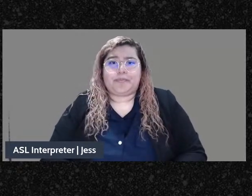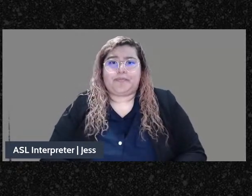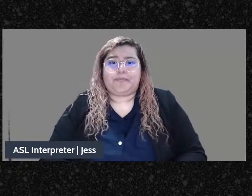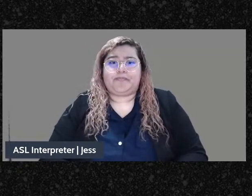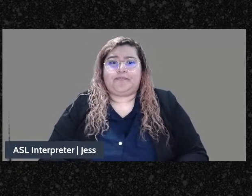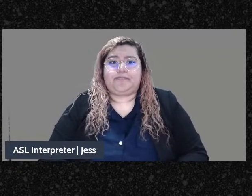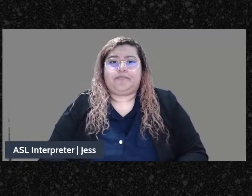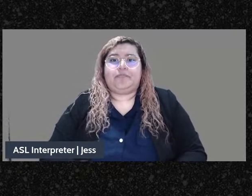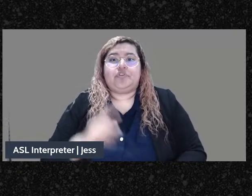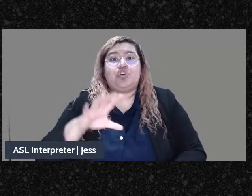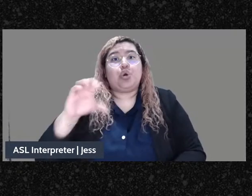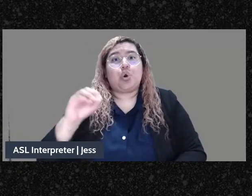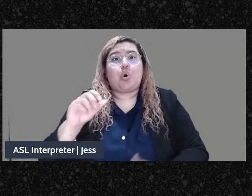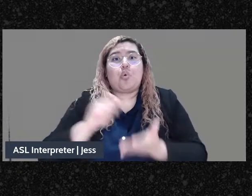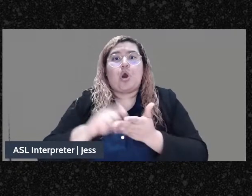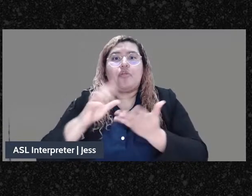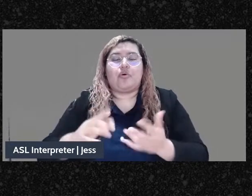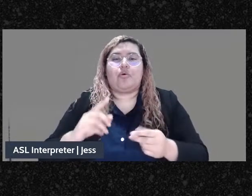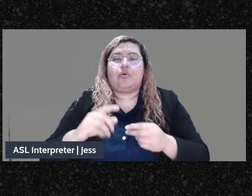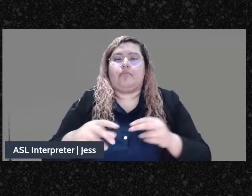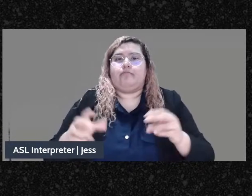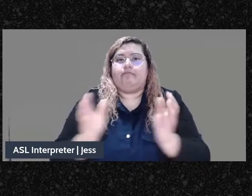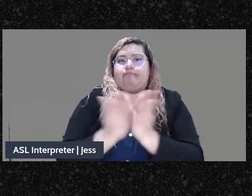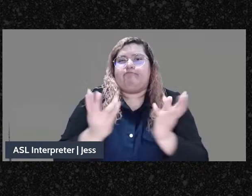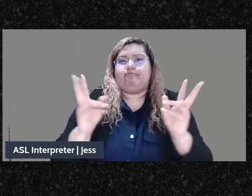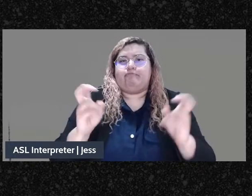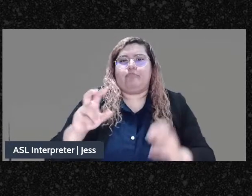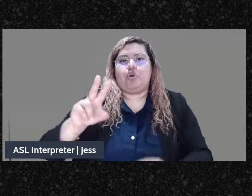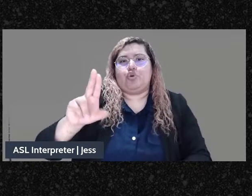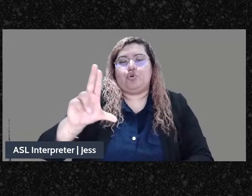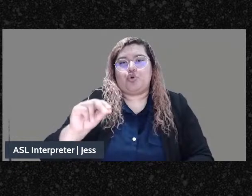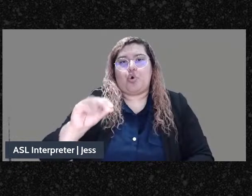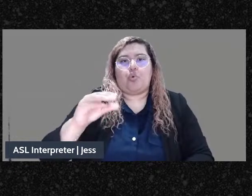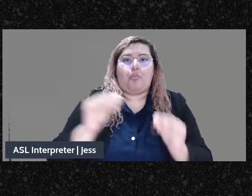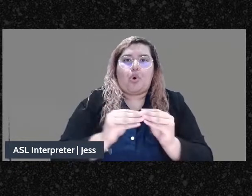and the co-author of No More Police: A Case for Abolition,